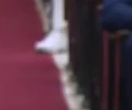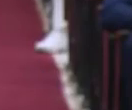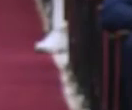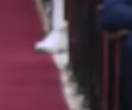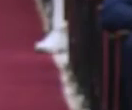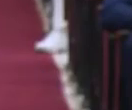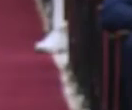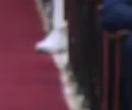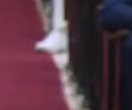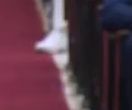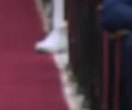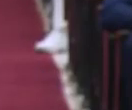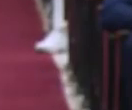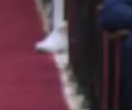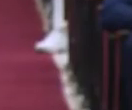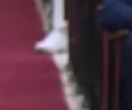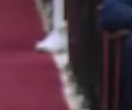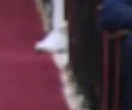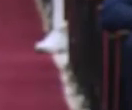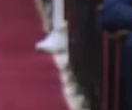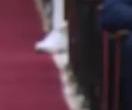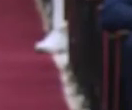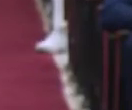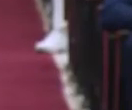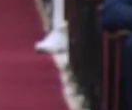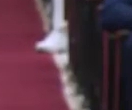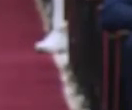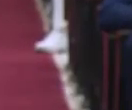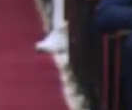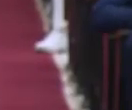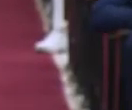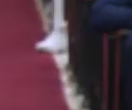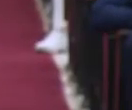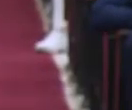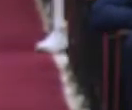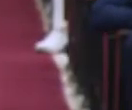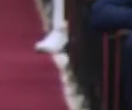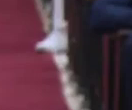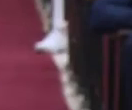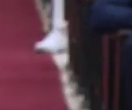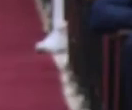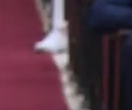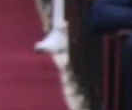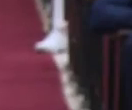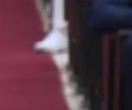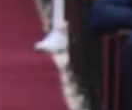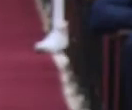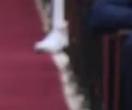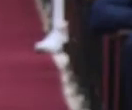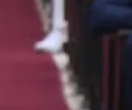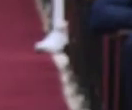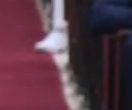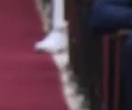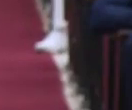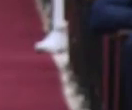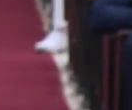That is why they say the man wrote a will.